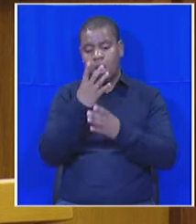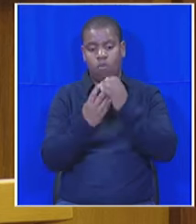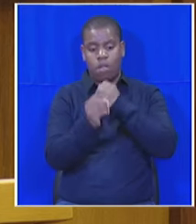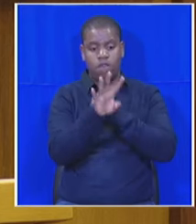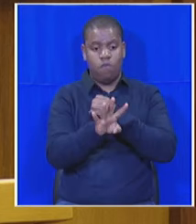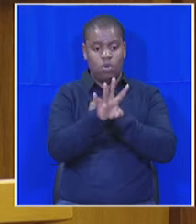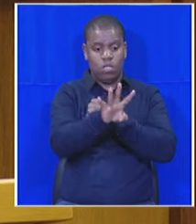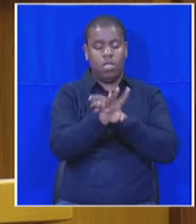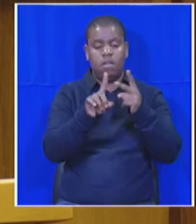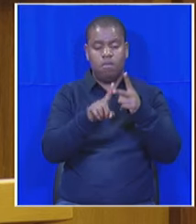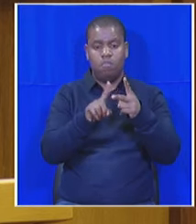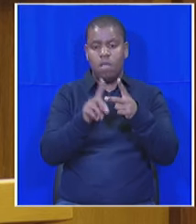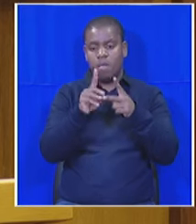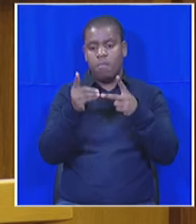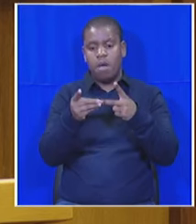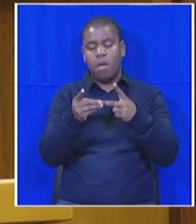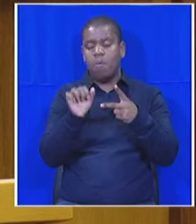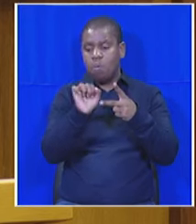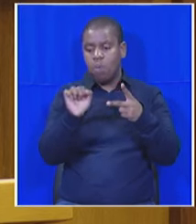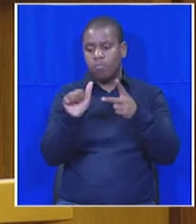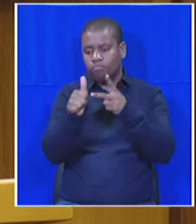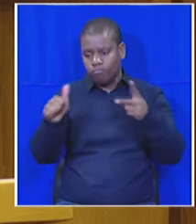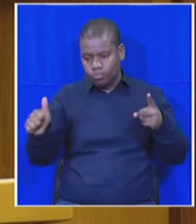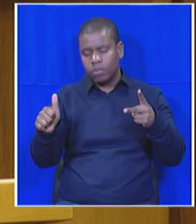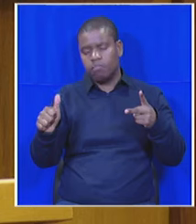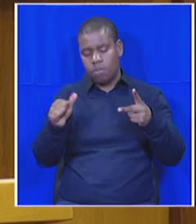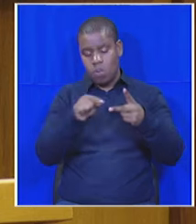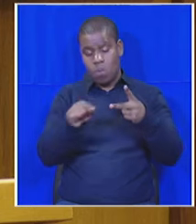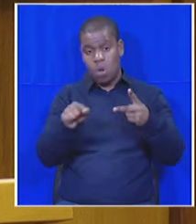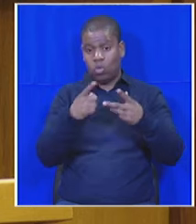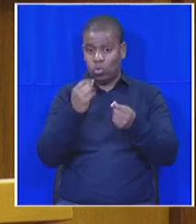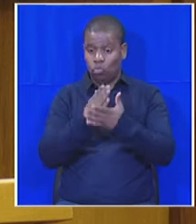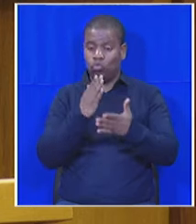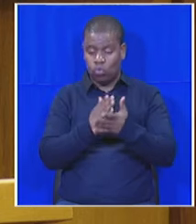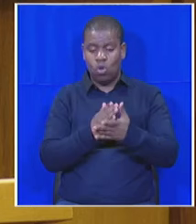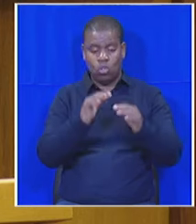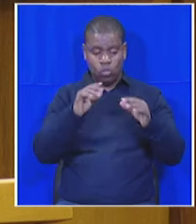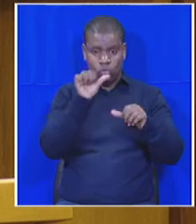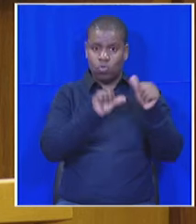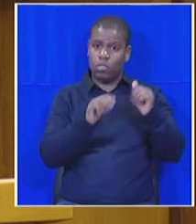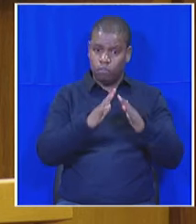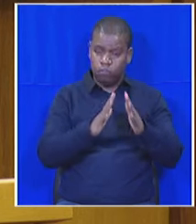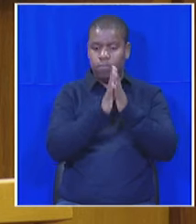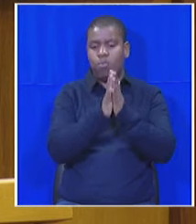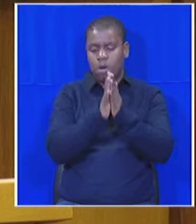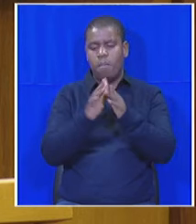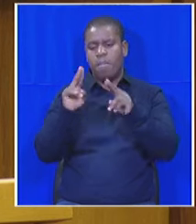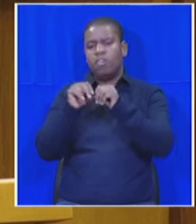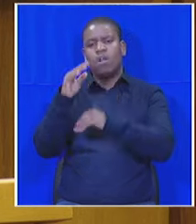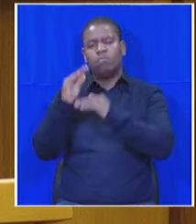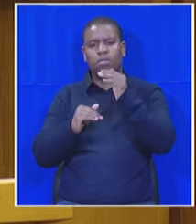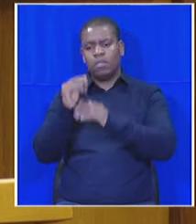14. The department and its entities will ensure that social cohesion, nation building, and promotion of our